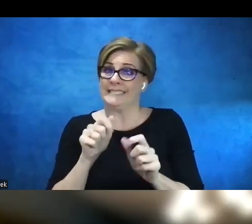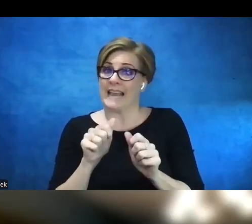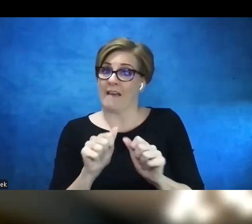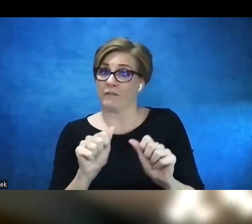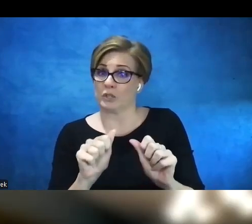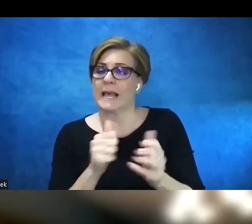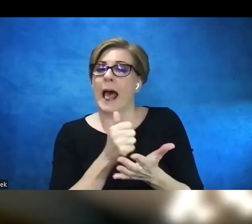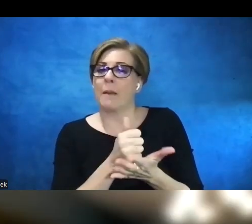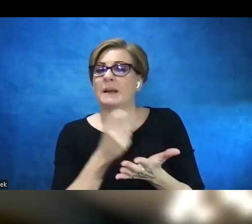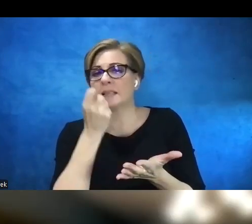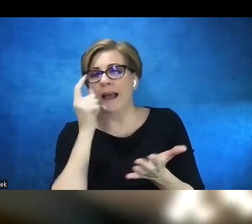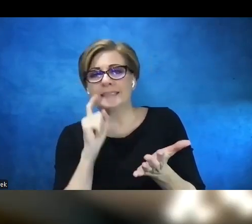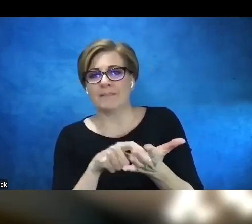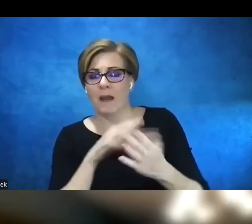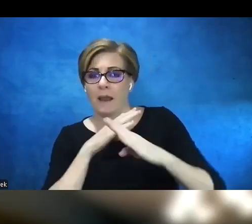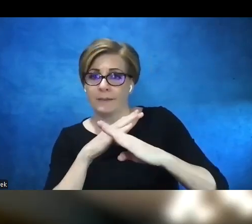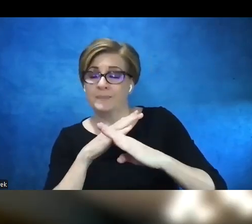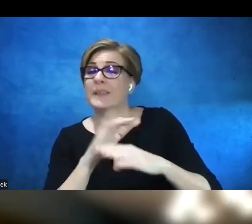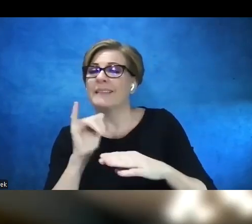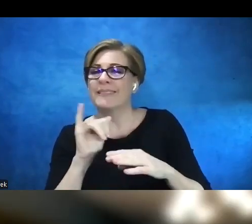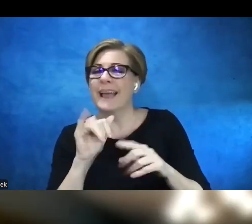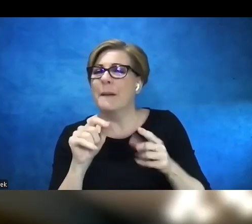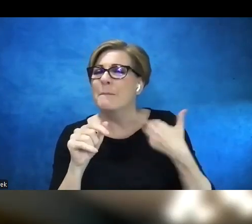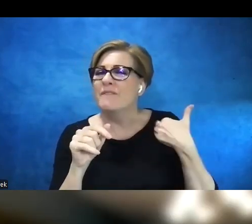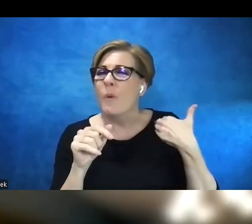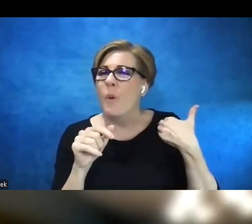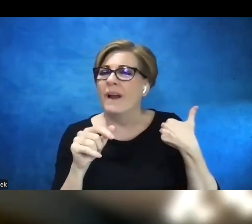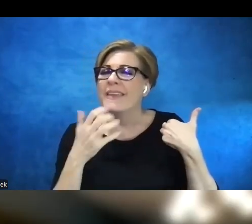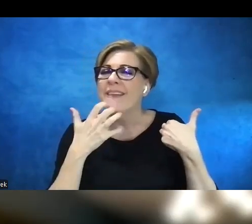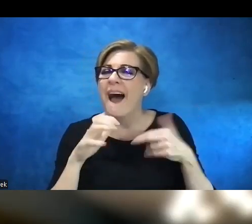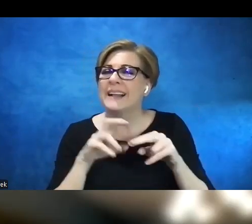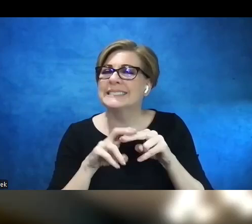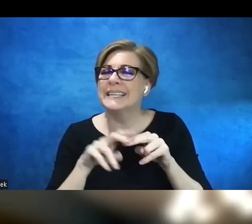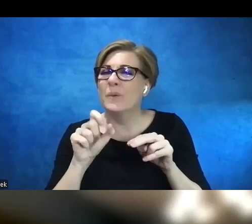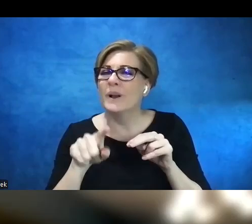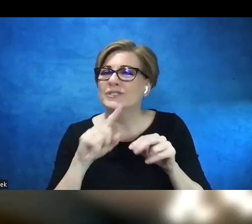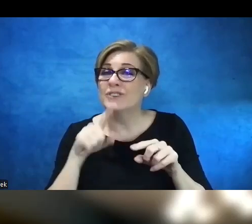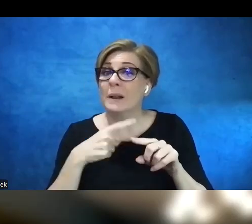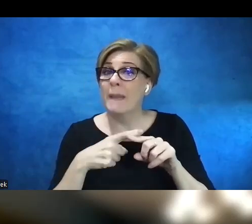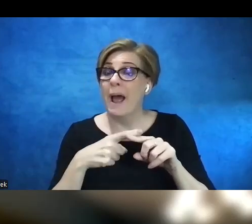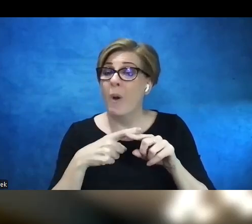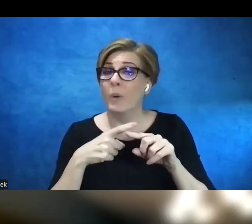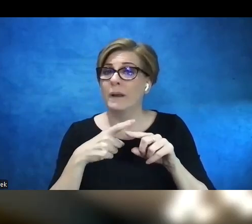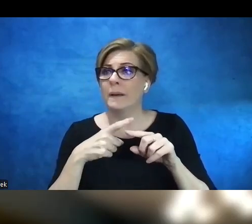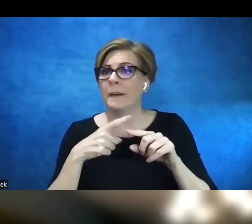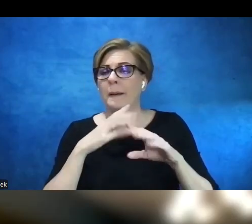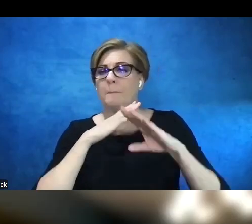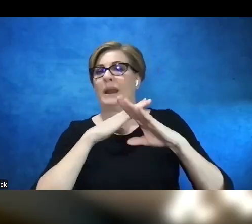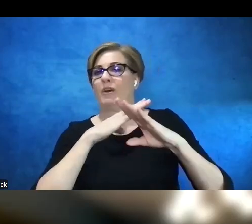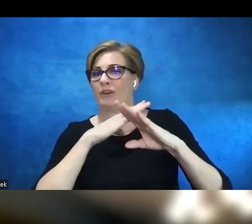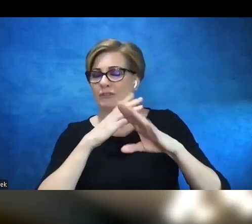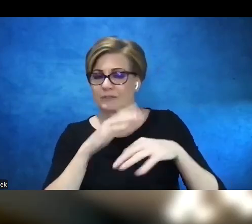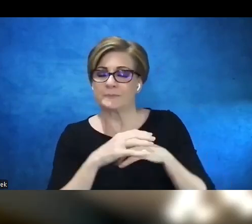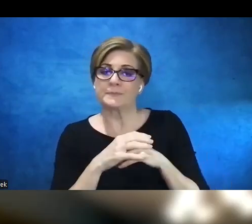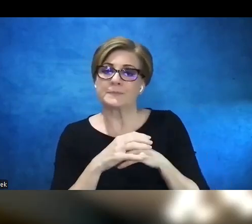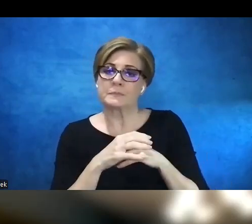necessarily expect, like the administrative burden that we found earlier in the hot seat question. Data can also be helpful to ensure that the workplace is